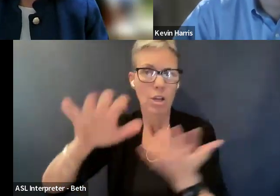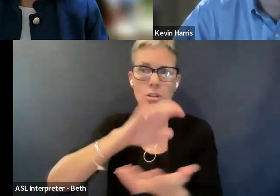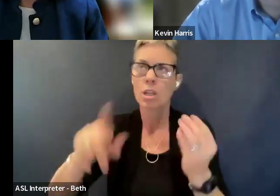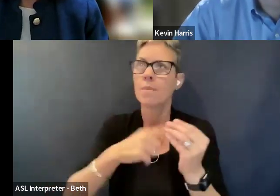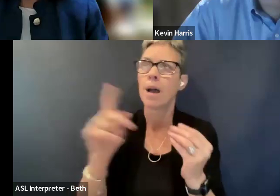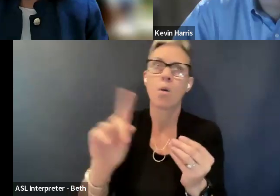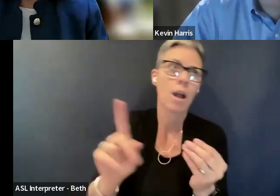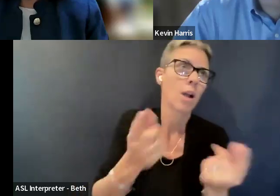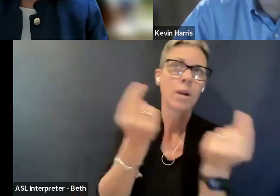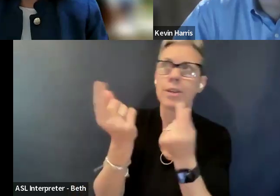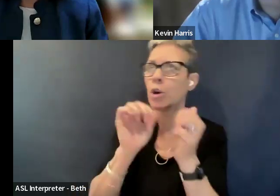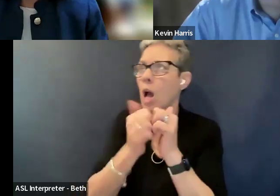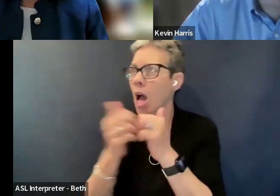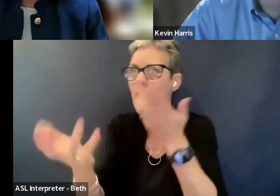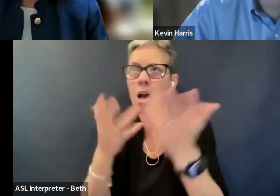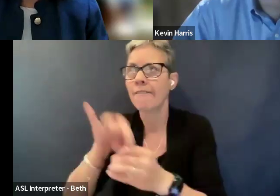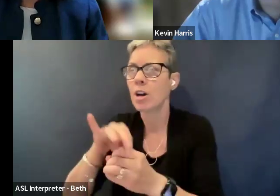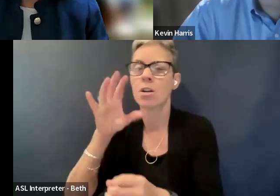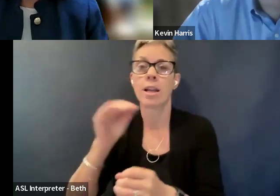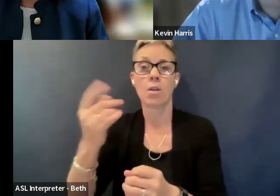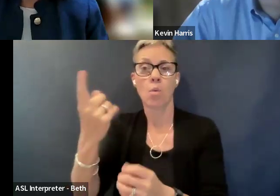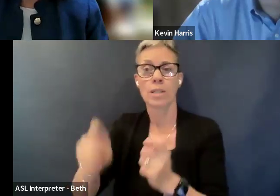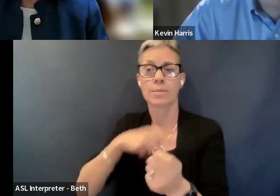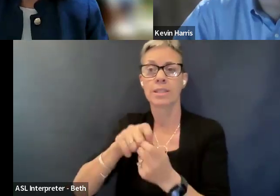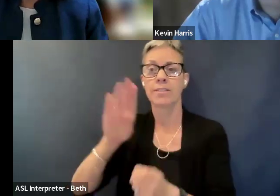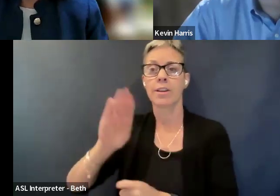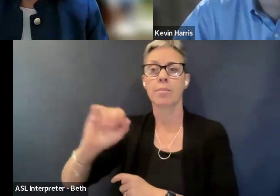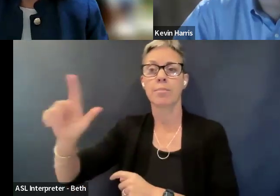And there's a particular bill that the